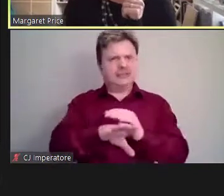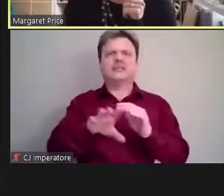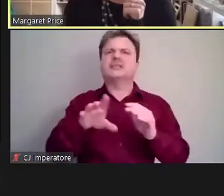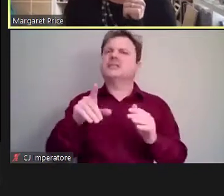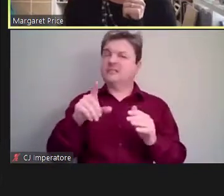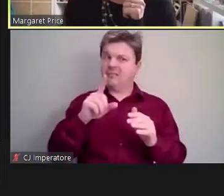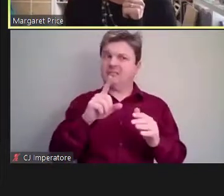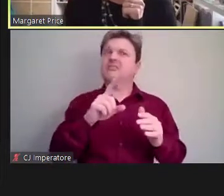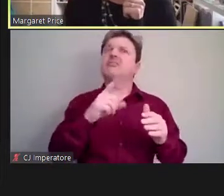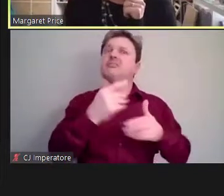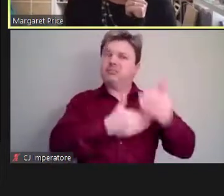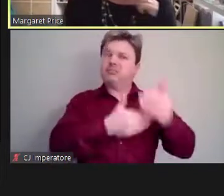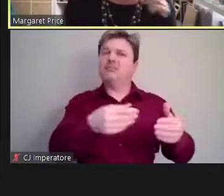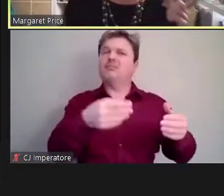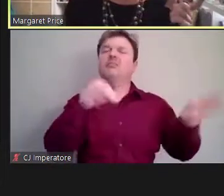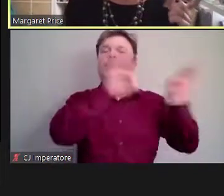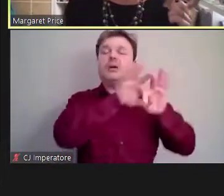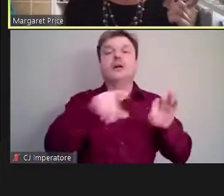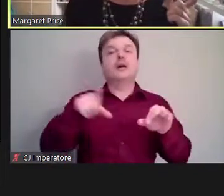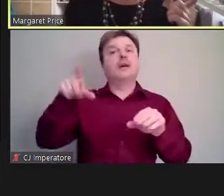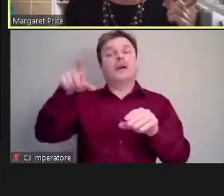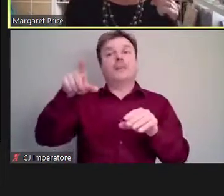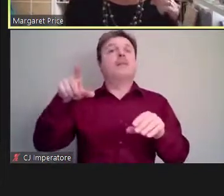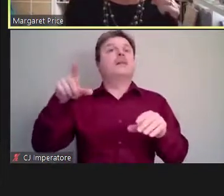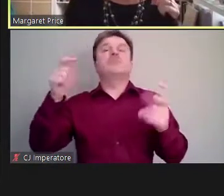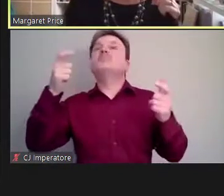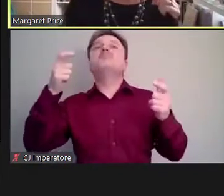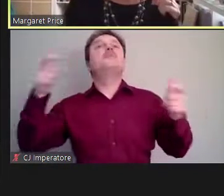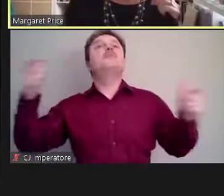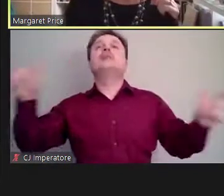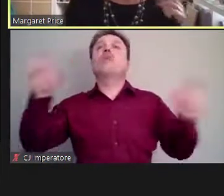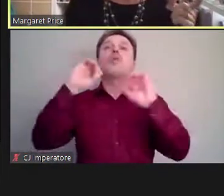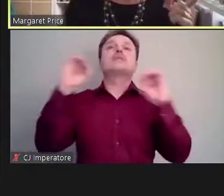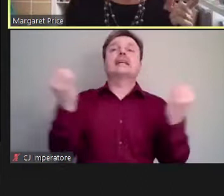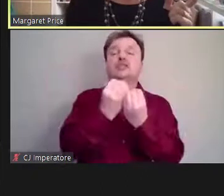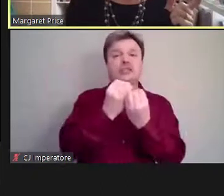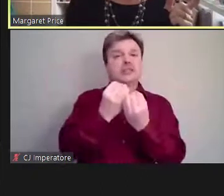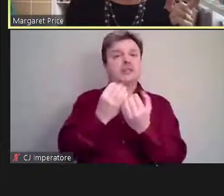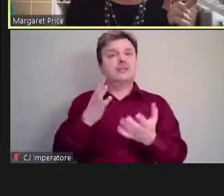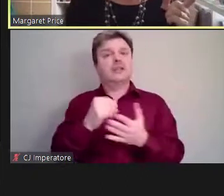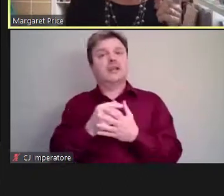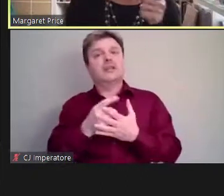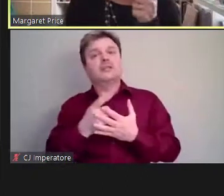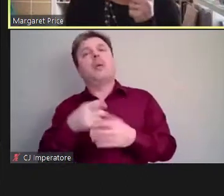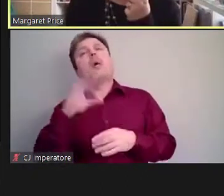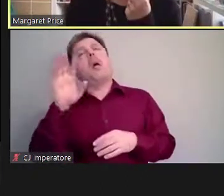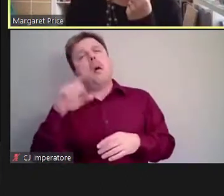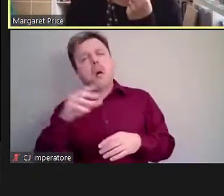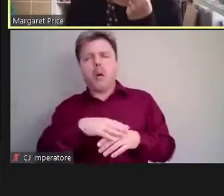ability of large institutions to pay it lip service seems to get more and more powerful.